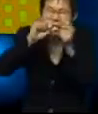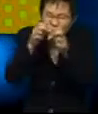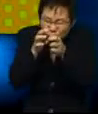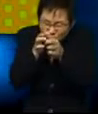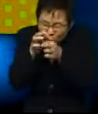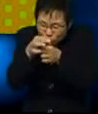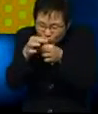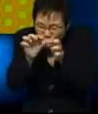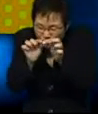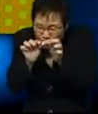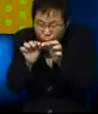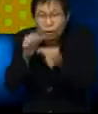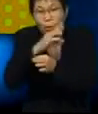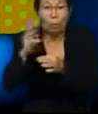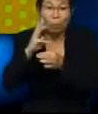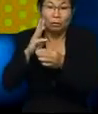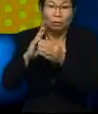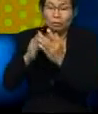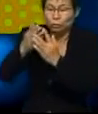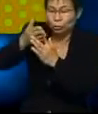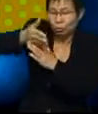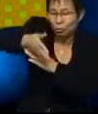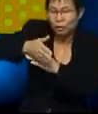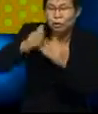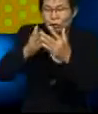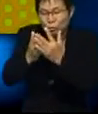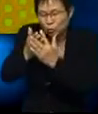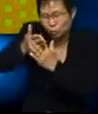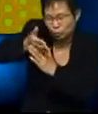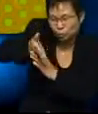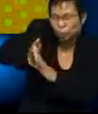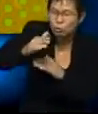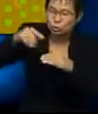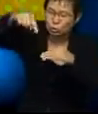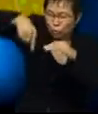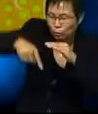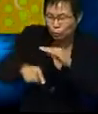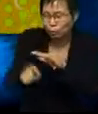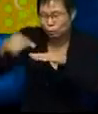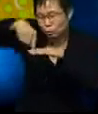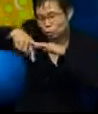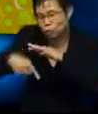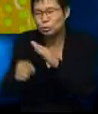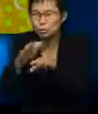spaces. Water passes through it slowly.